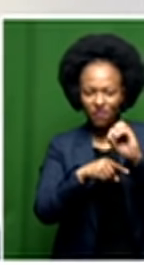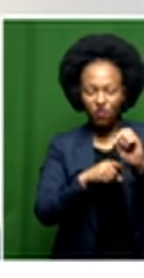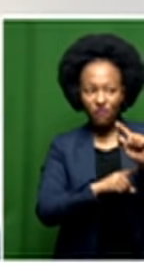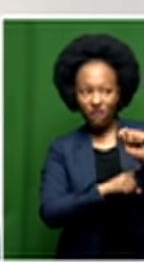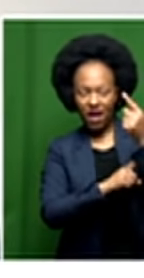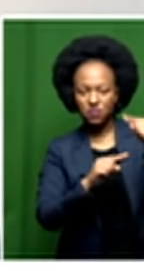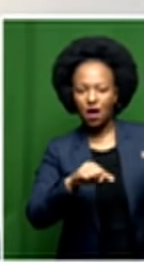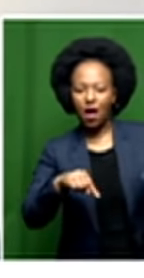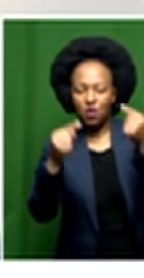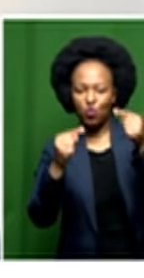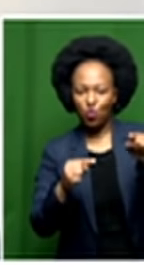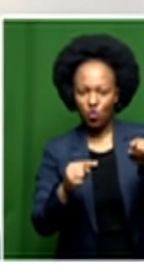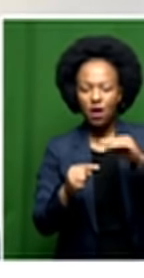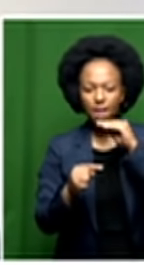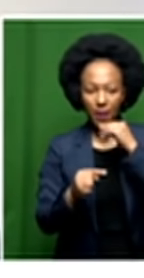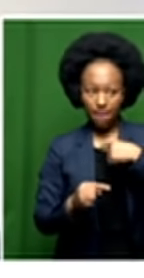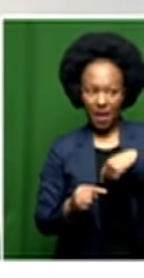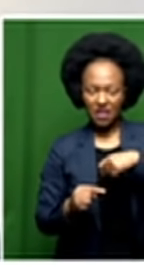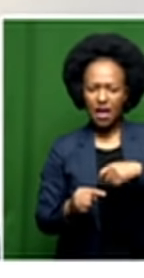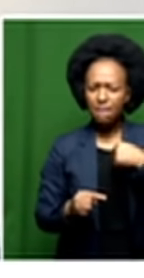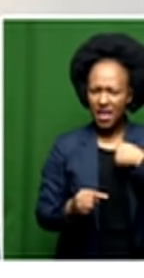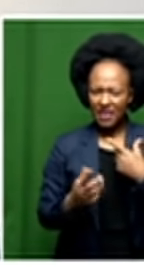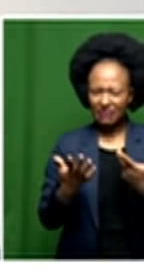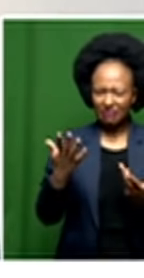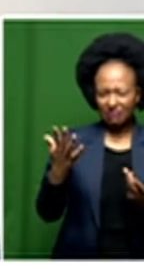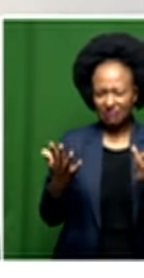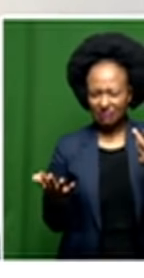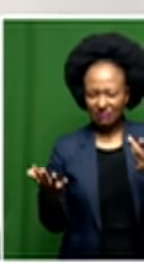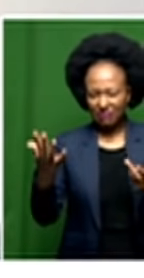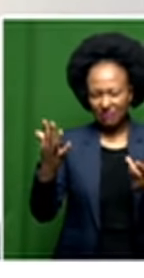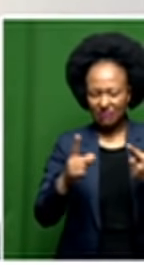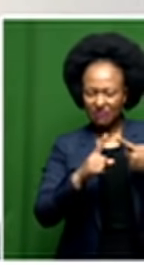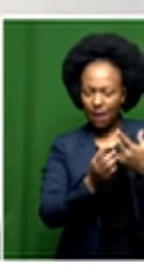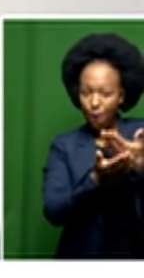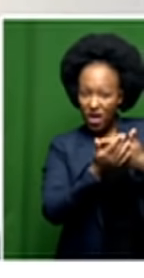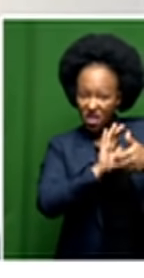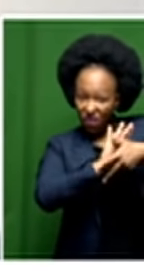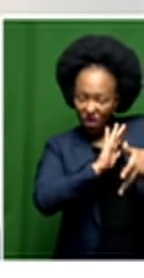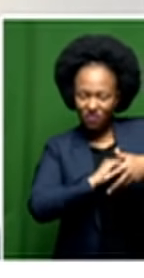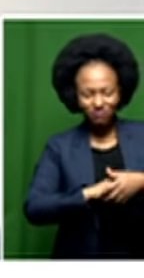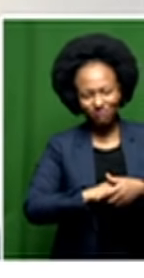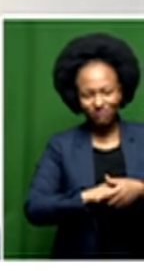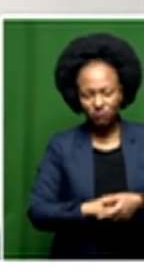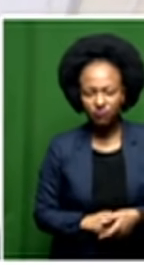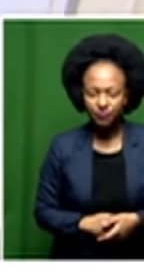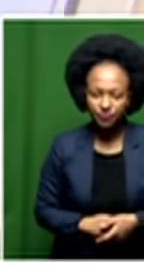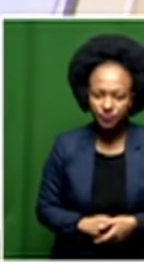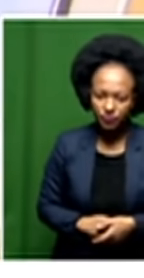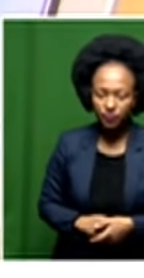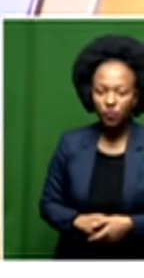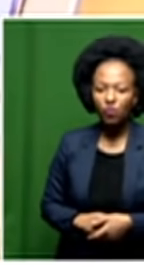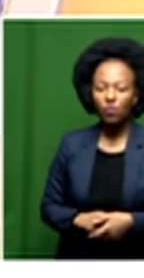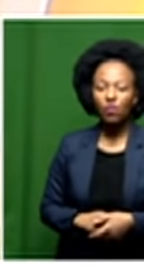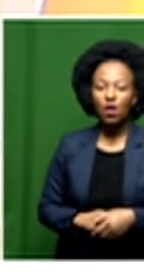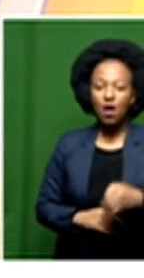first argument, and I'm personally quite skeptical about its potential. So with regard to the